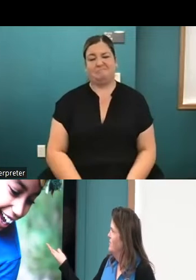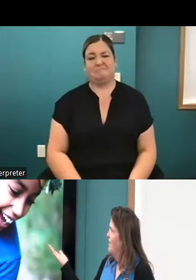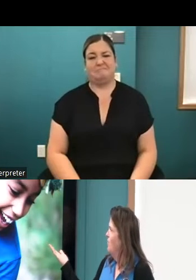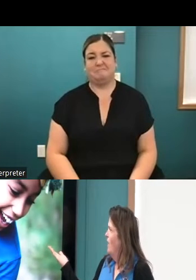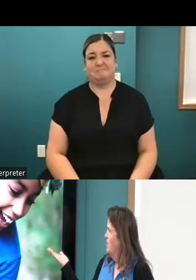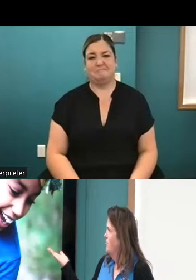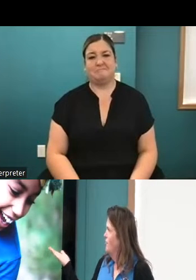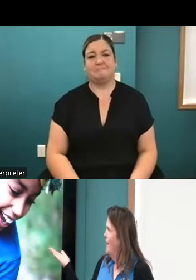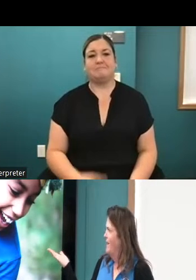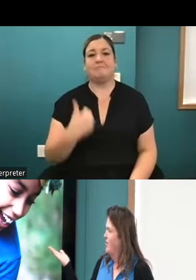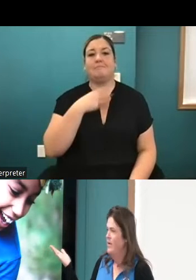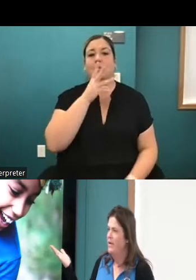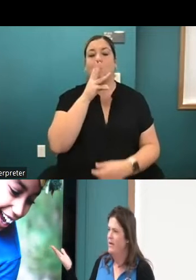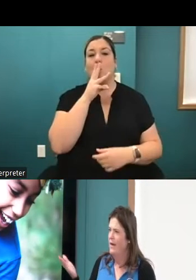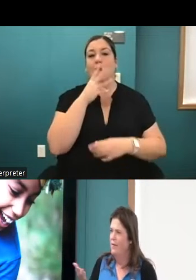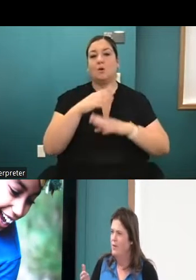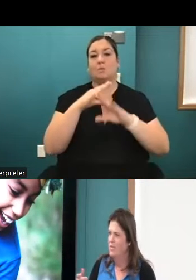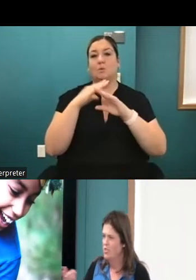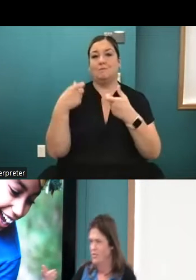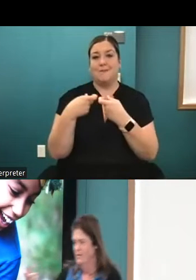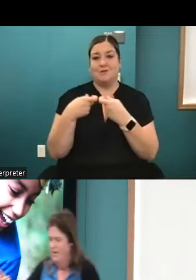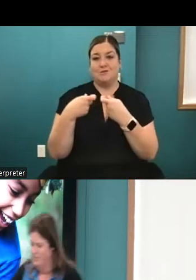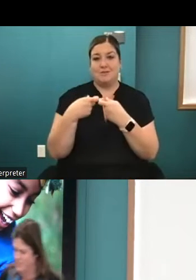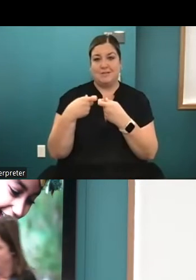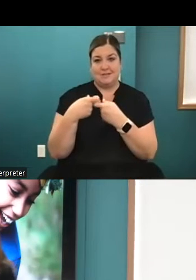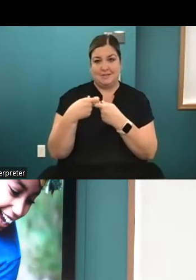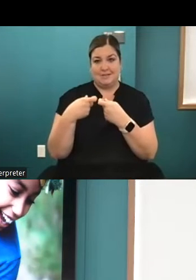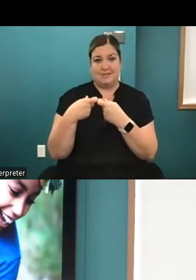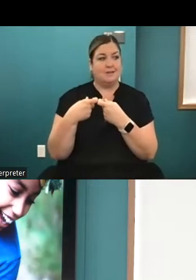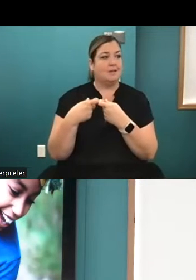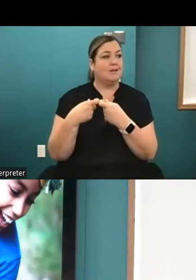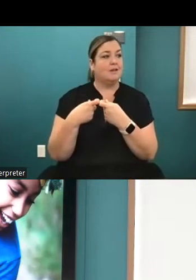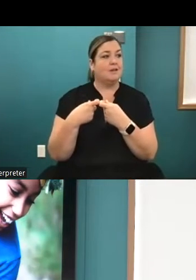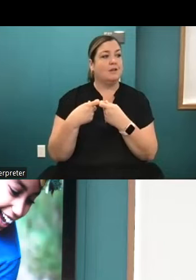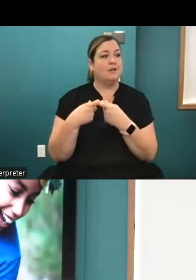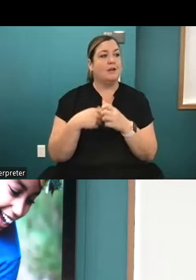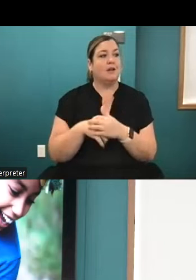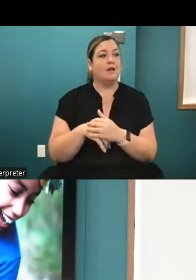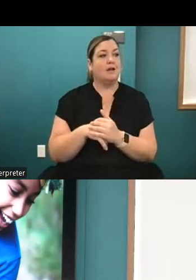We also have the waterproof battery, which you guys all saw that.